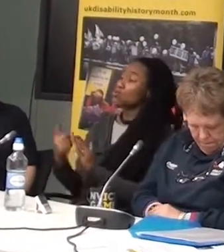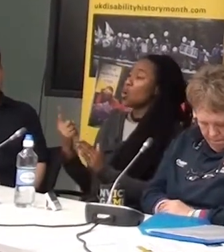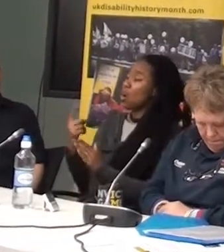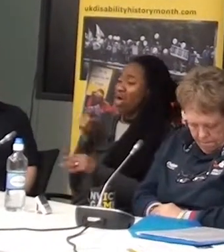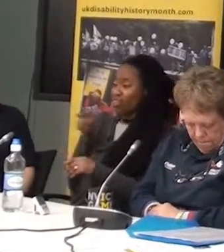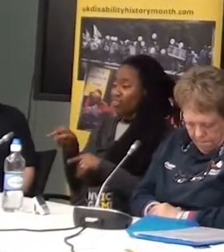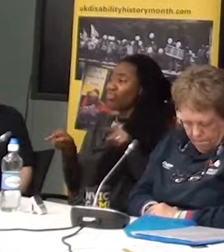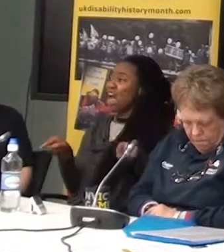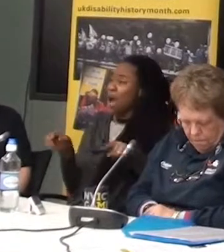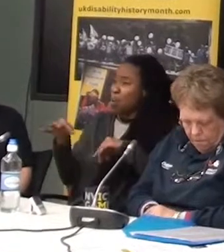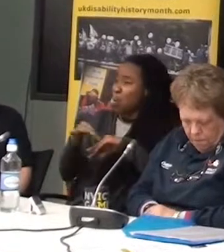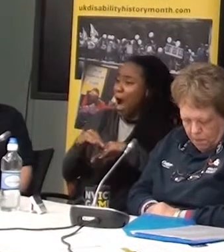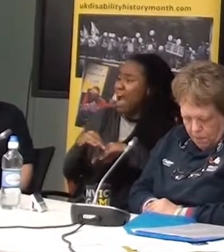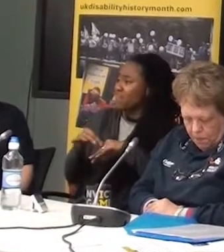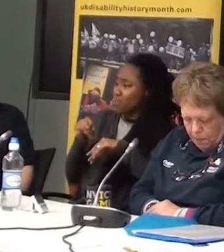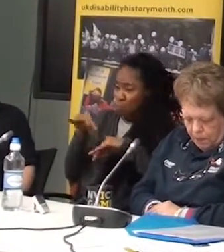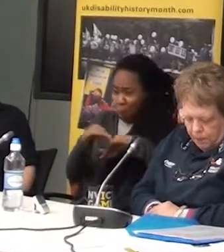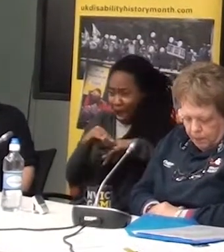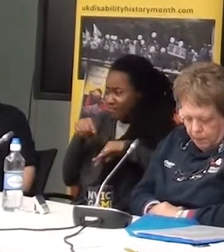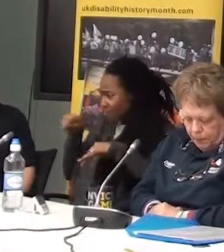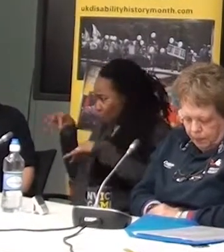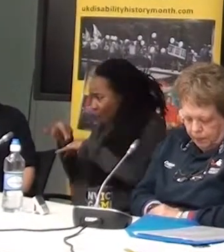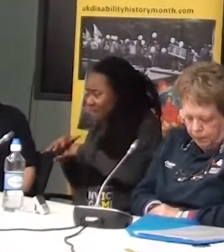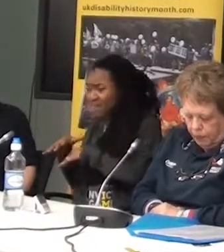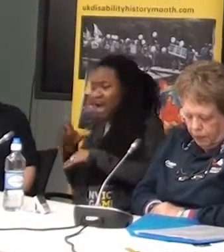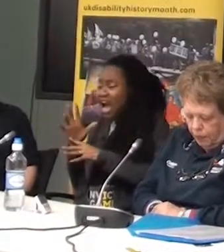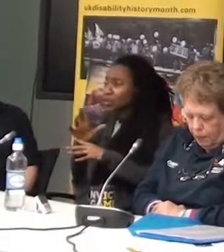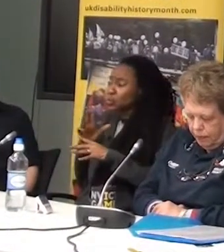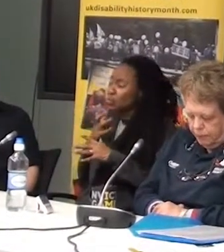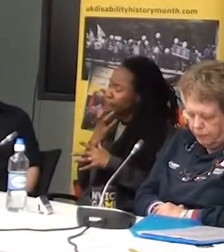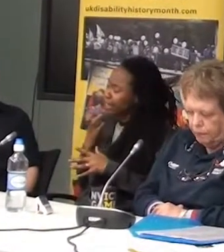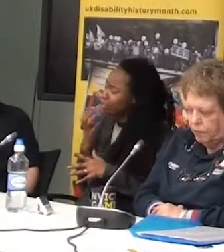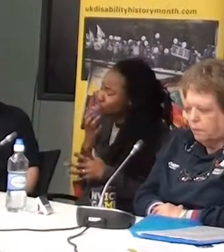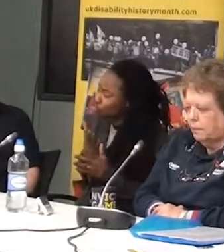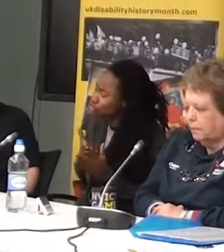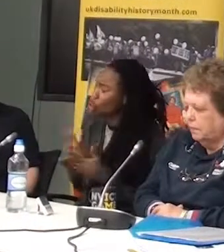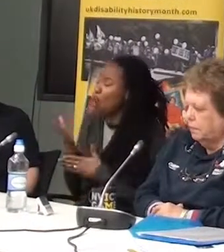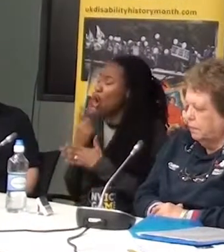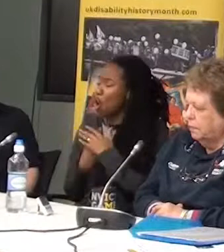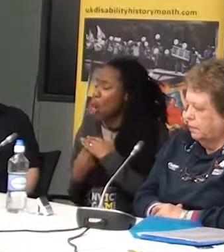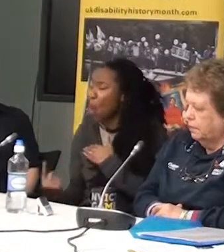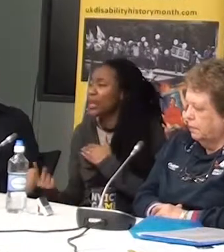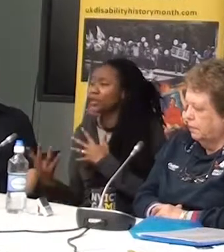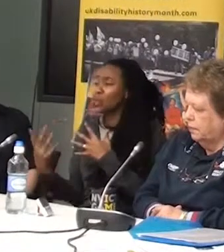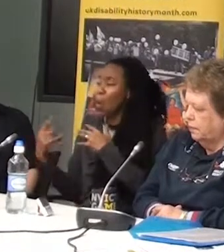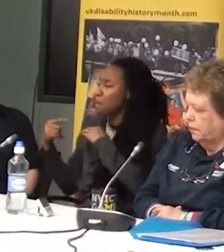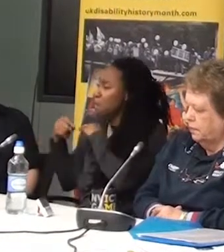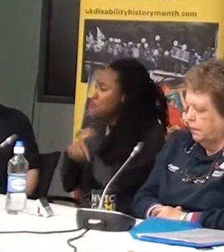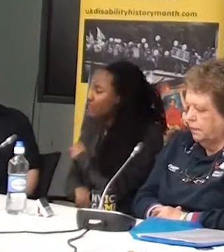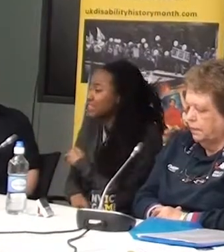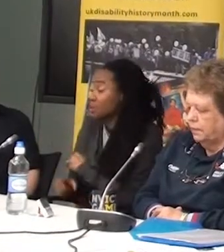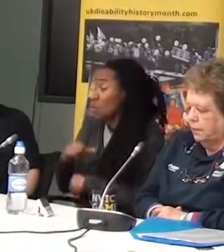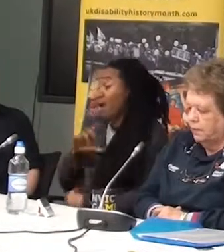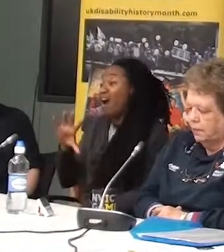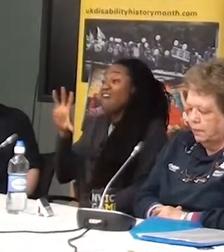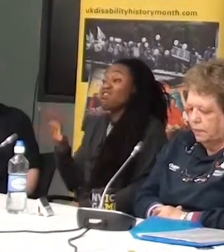to endure, you know, loneliness, etc., or even poverty in terms of money. In fact, in